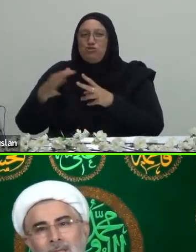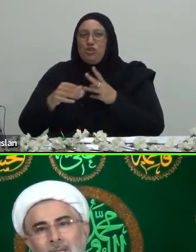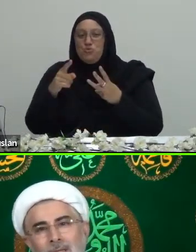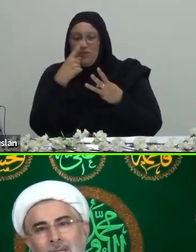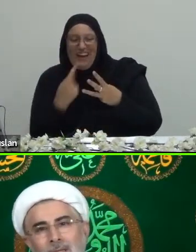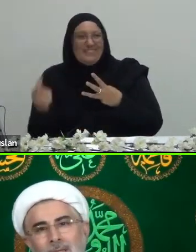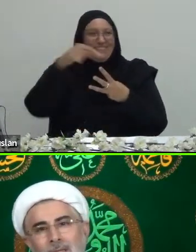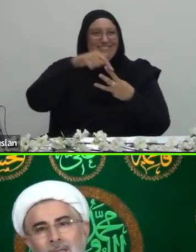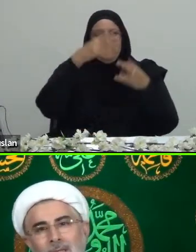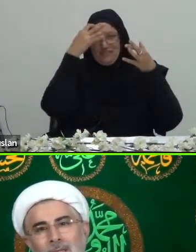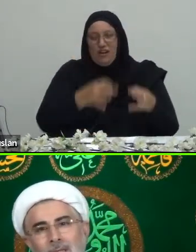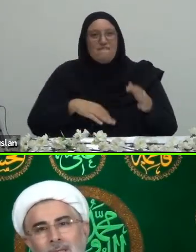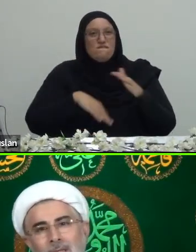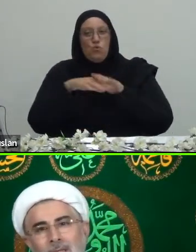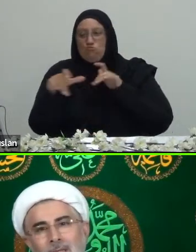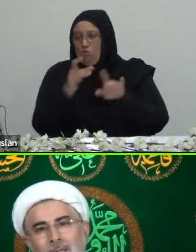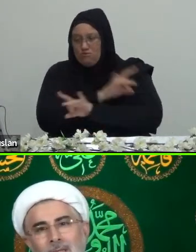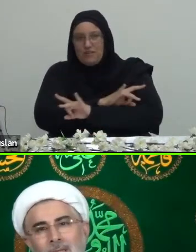will even is